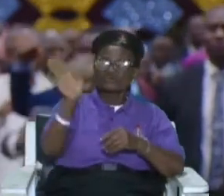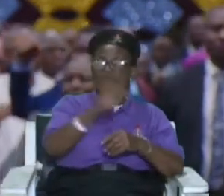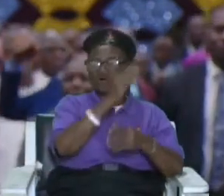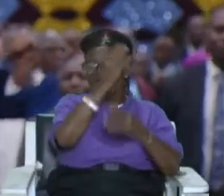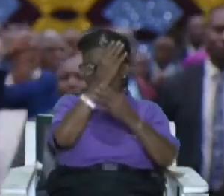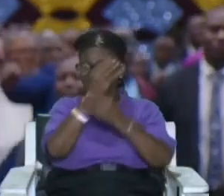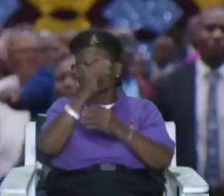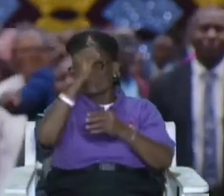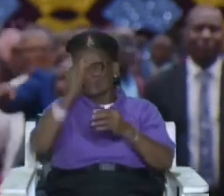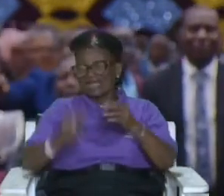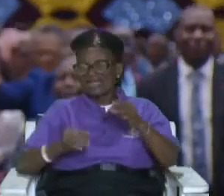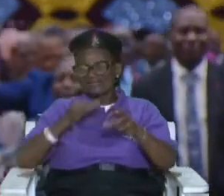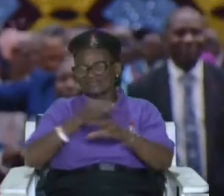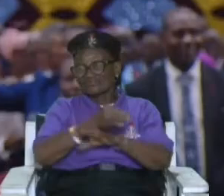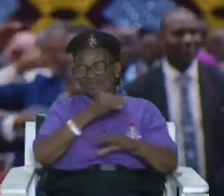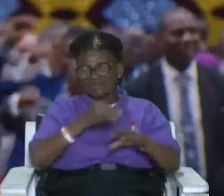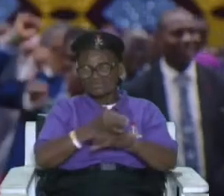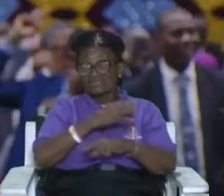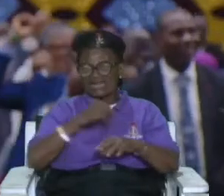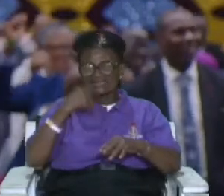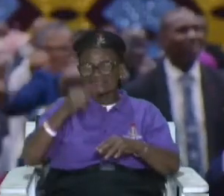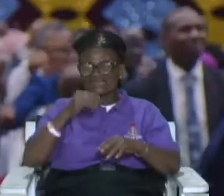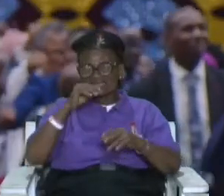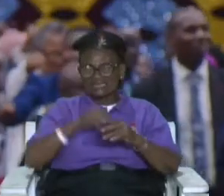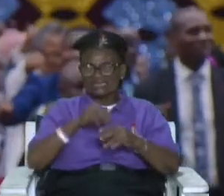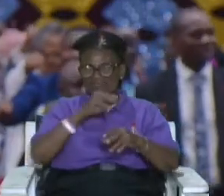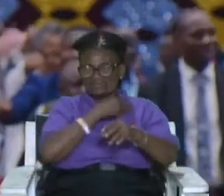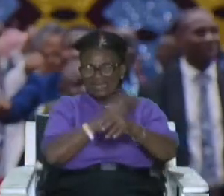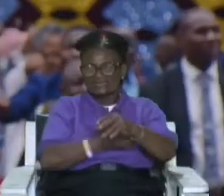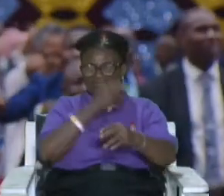in the mighty name of Jesus,